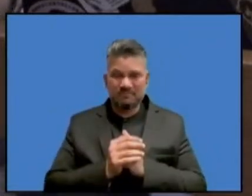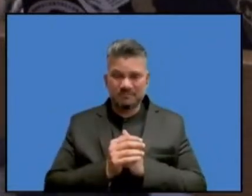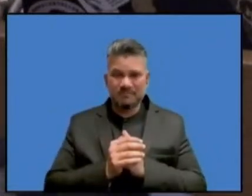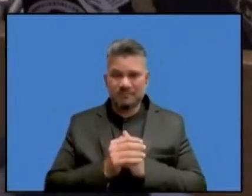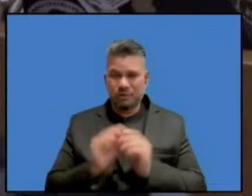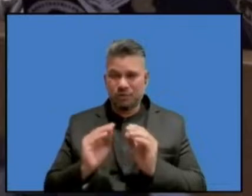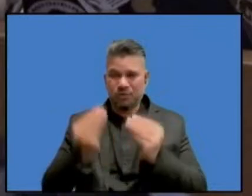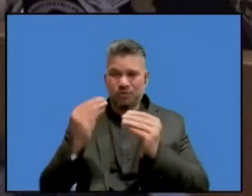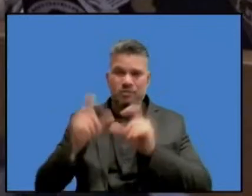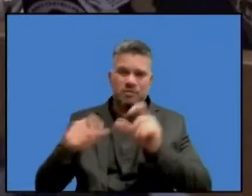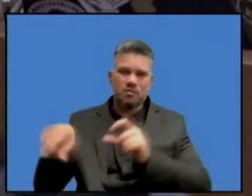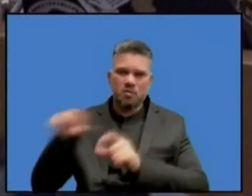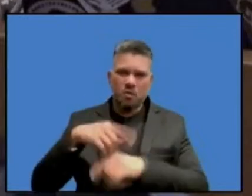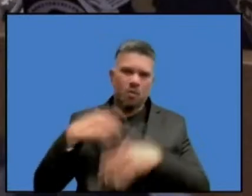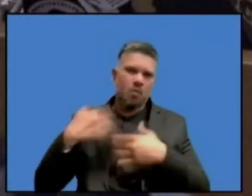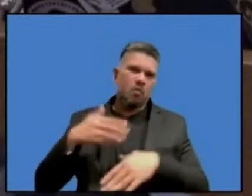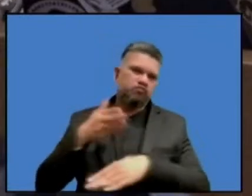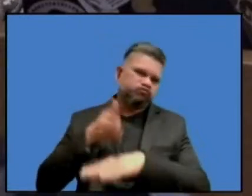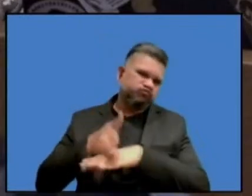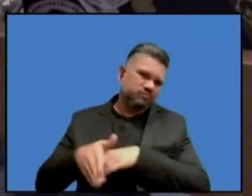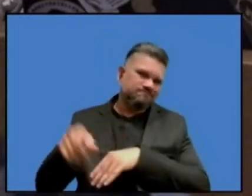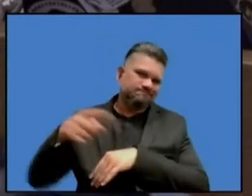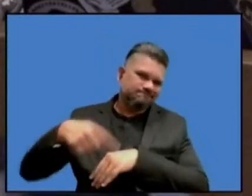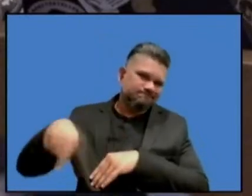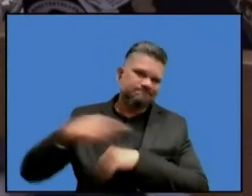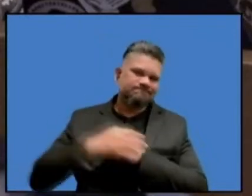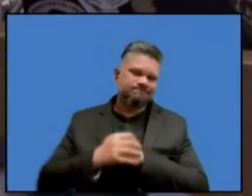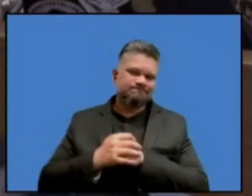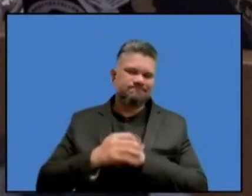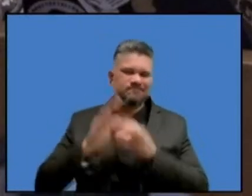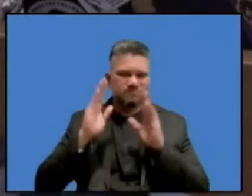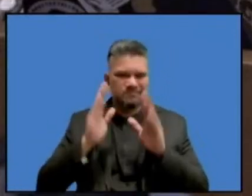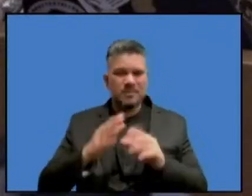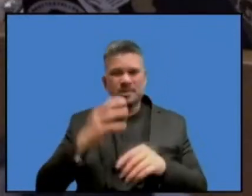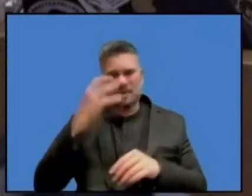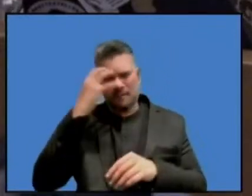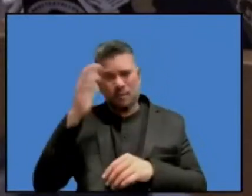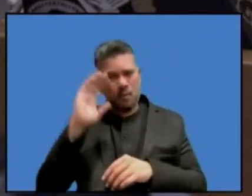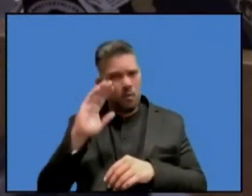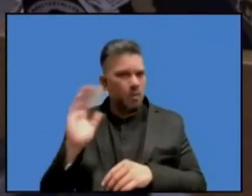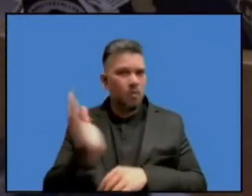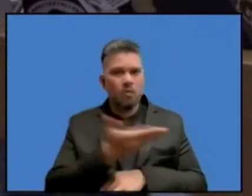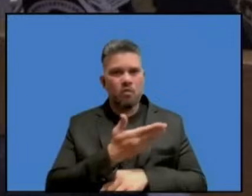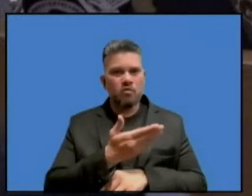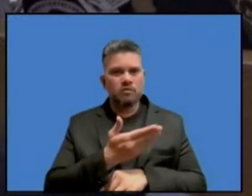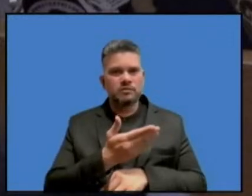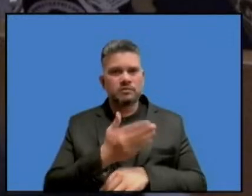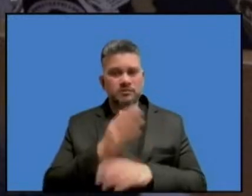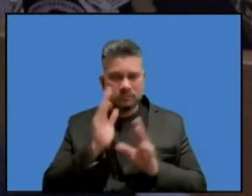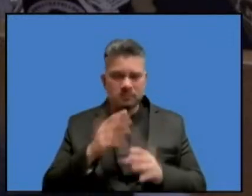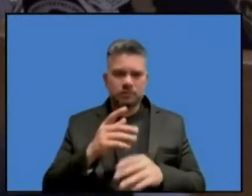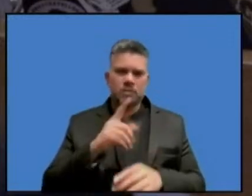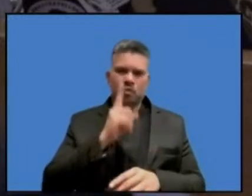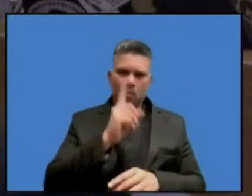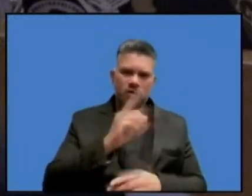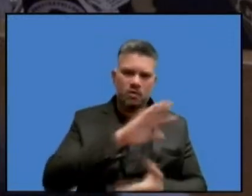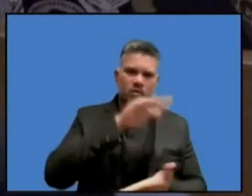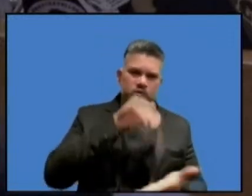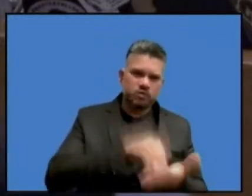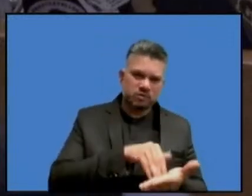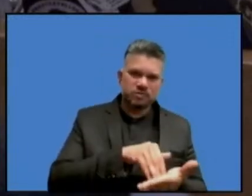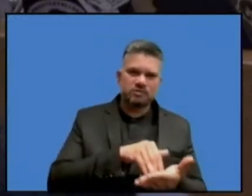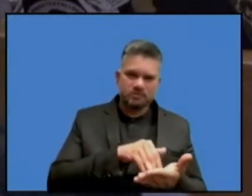generations and people, we would like to call for governments to ensure a victim-centered approach in handling